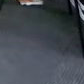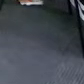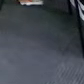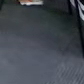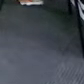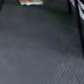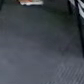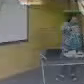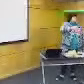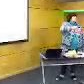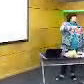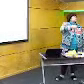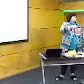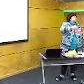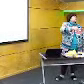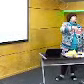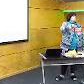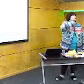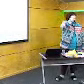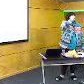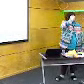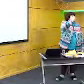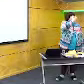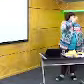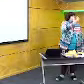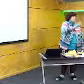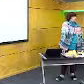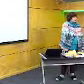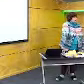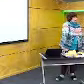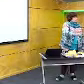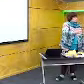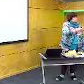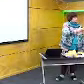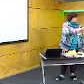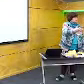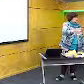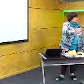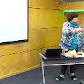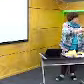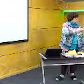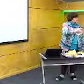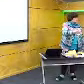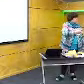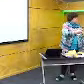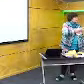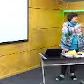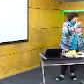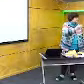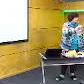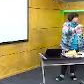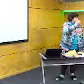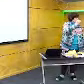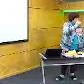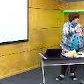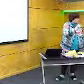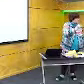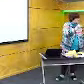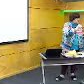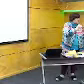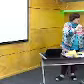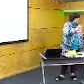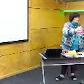puppy. Then you need to have them share with each other and be comfortable